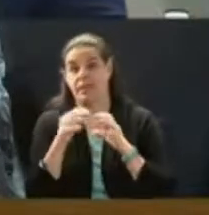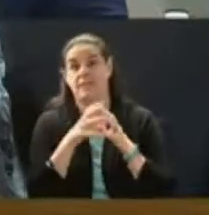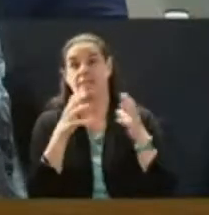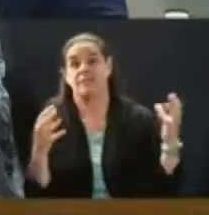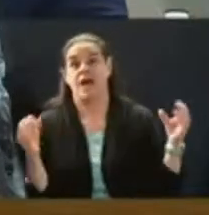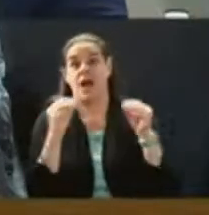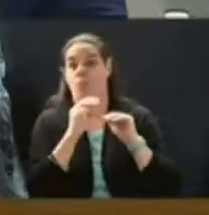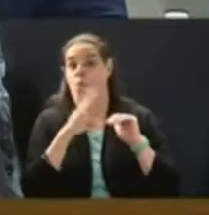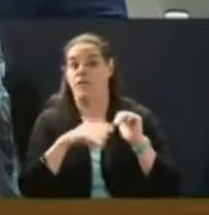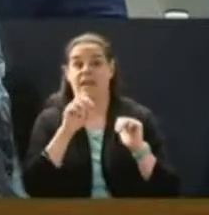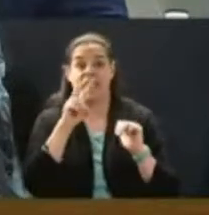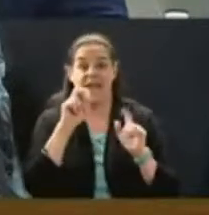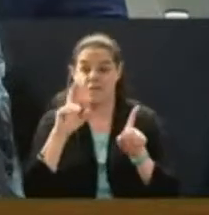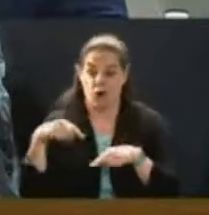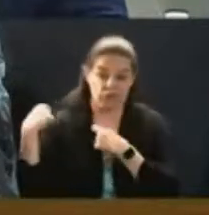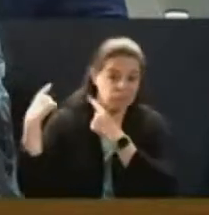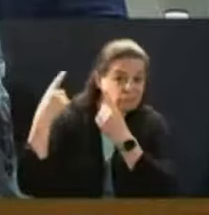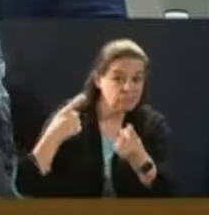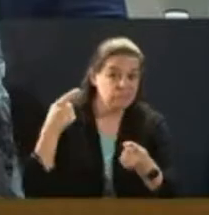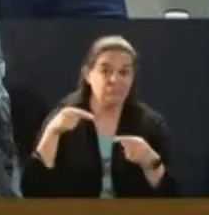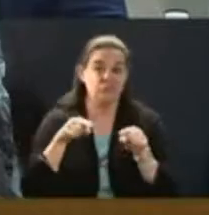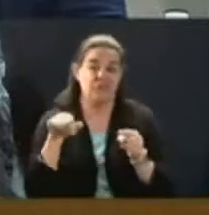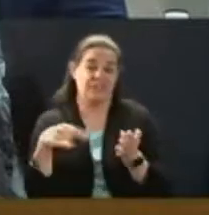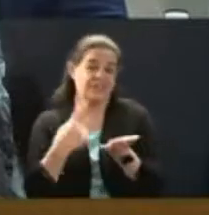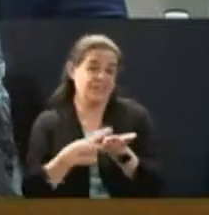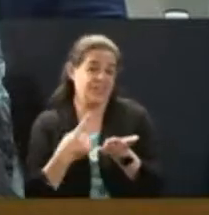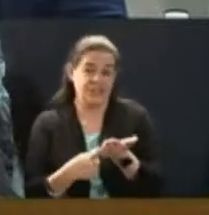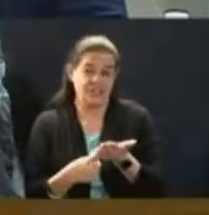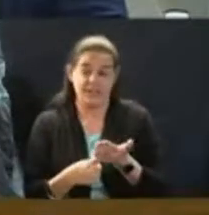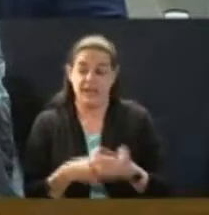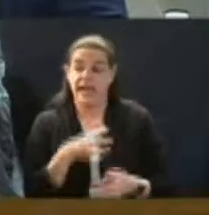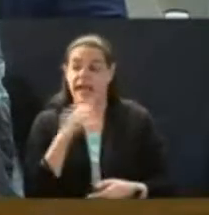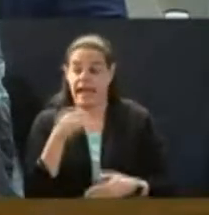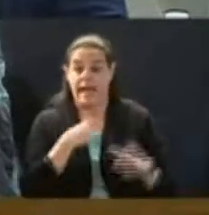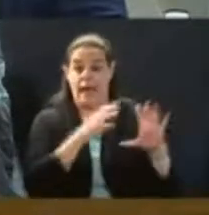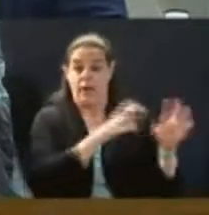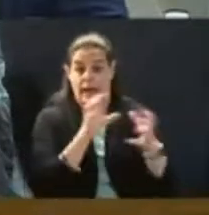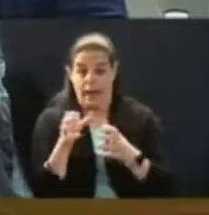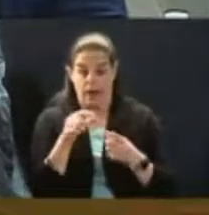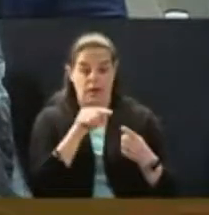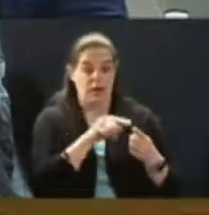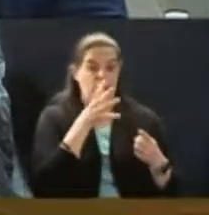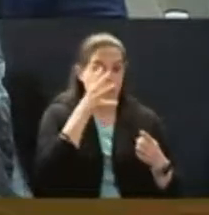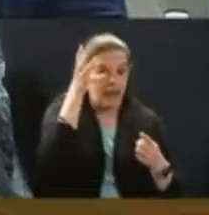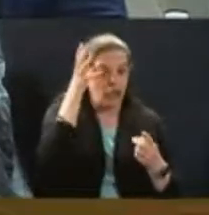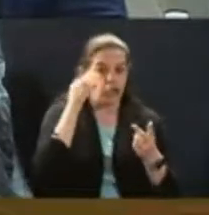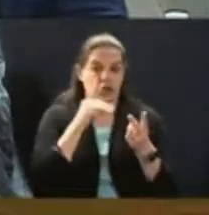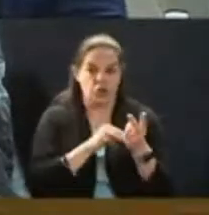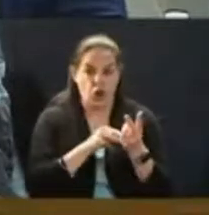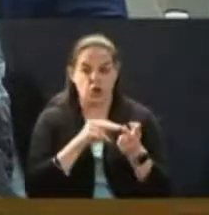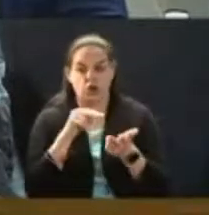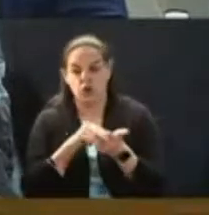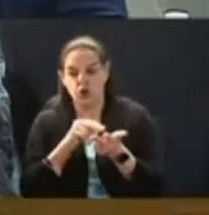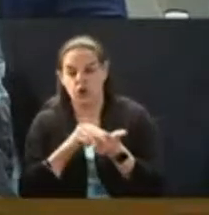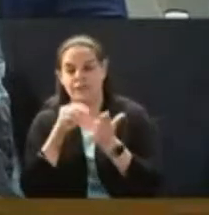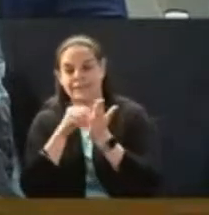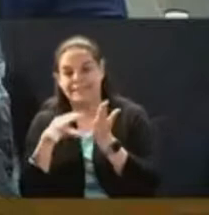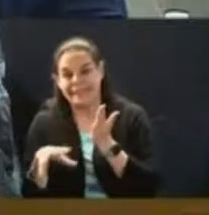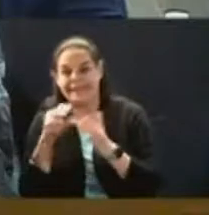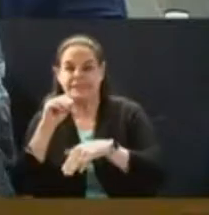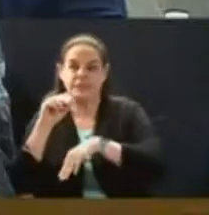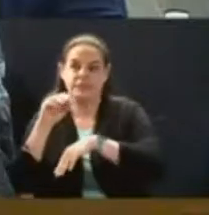any other time we've had this discussion. And I categorize them by parents, doctors, nurses, teachers, students, and